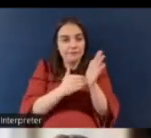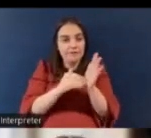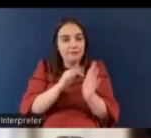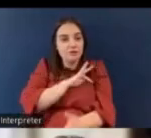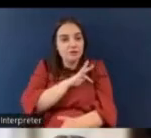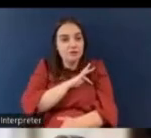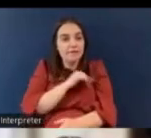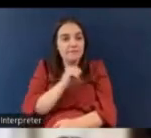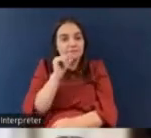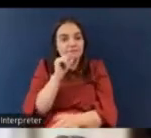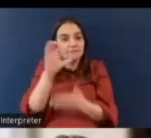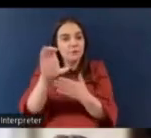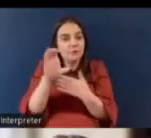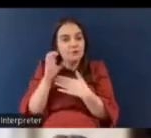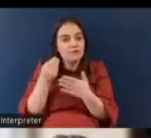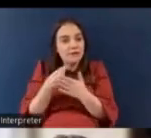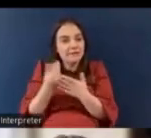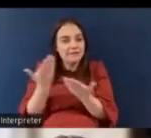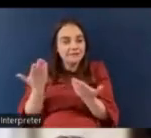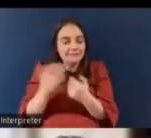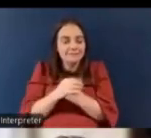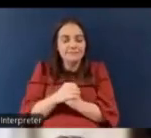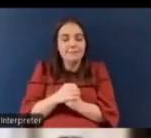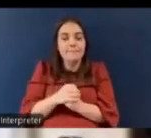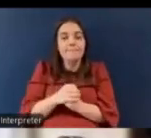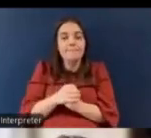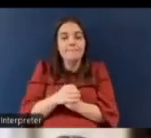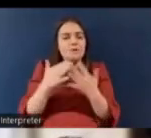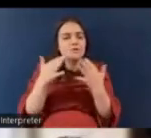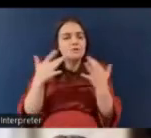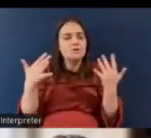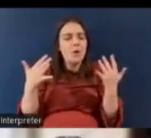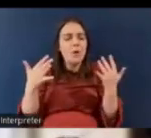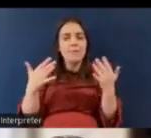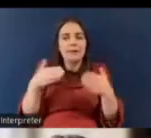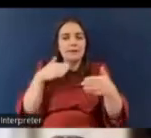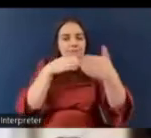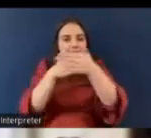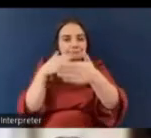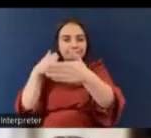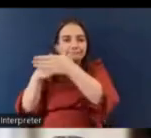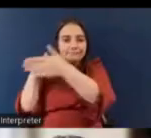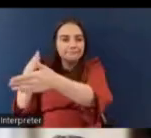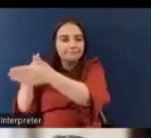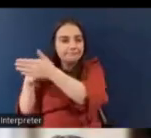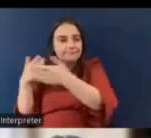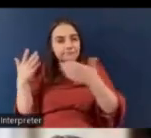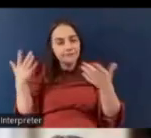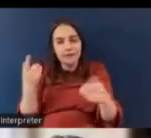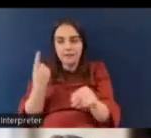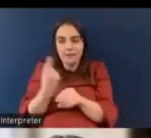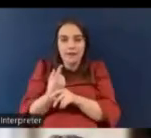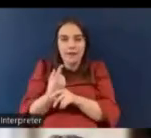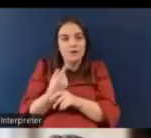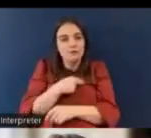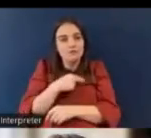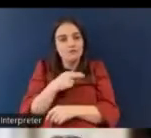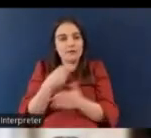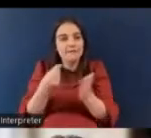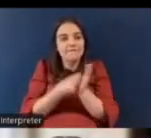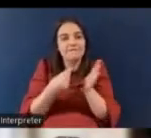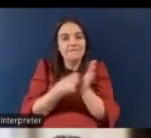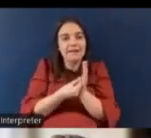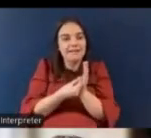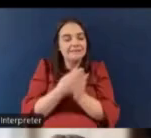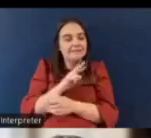And yeah, so I suppose there's so many hoops that people have to jump through, and really the finance is